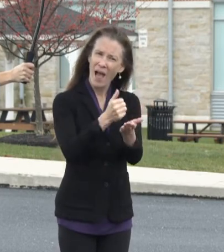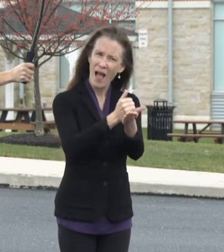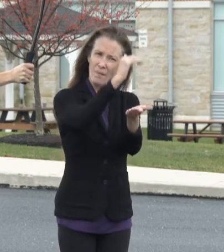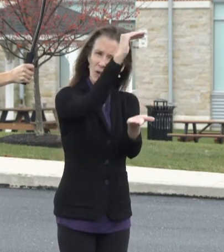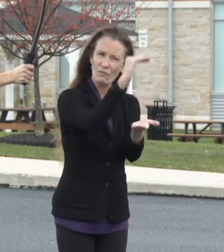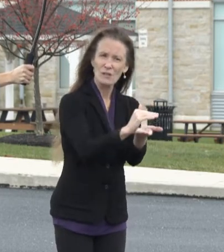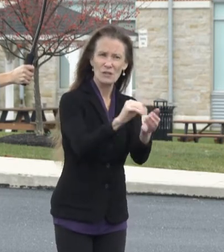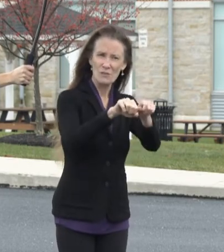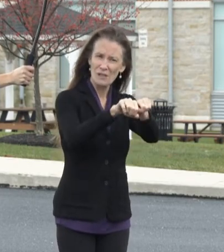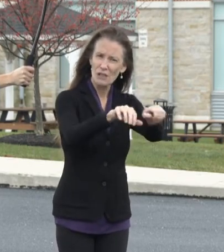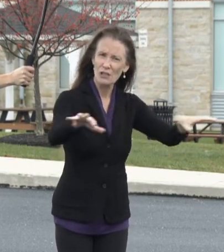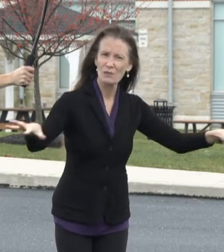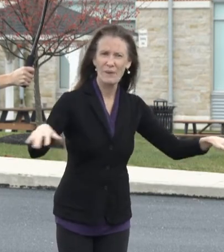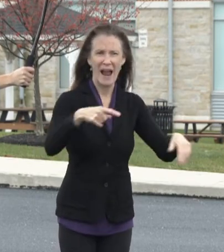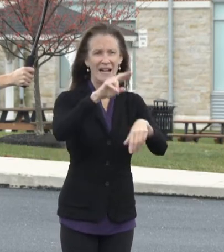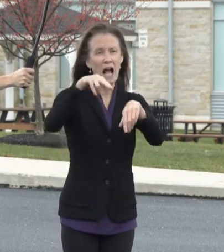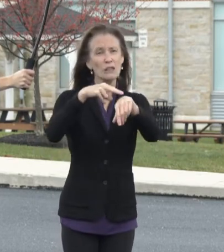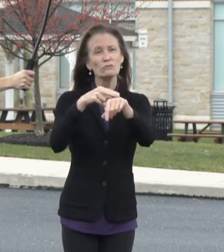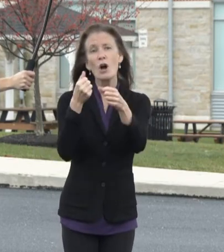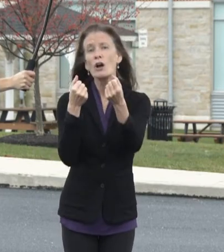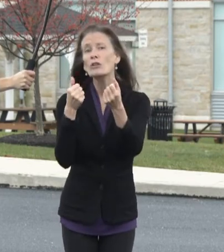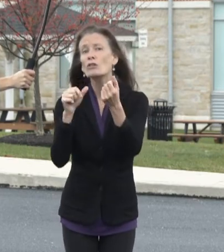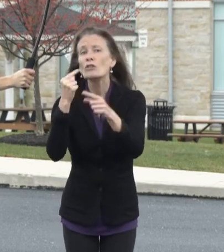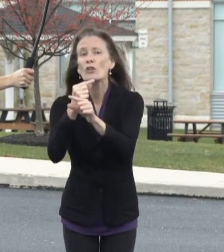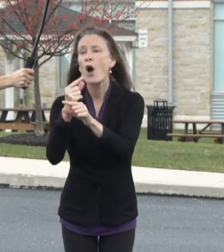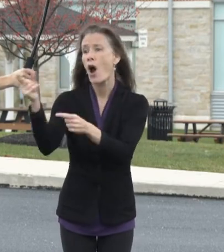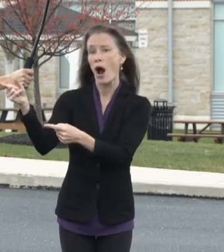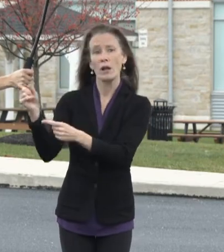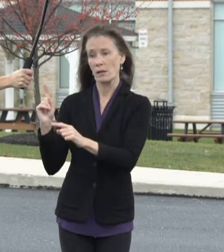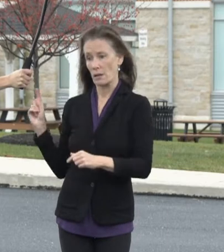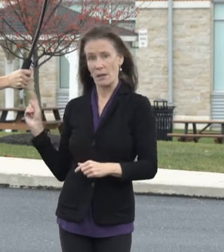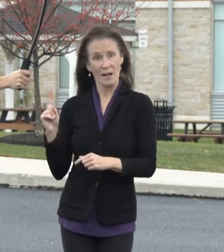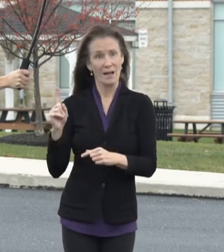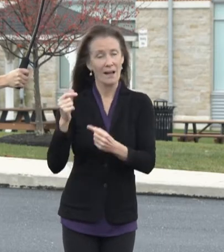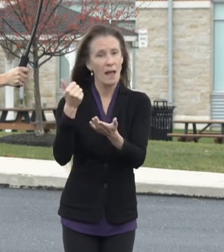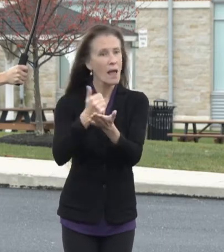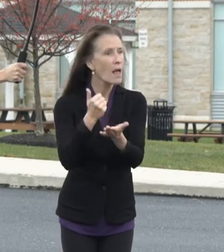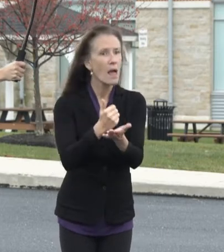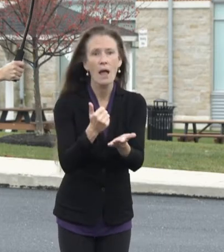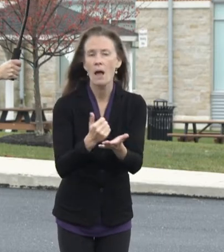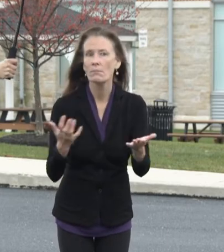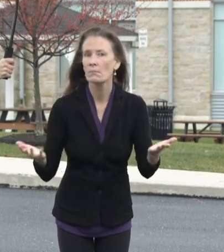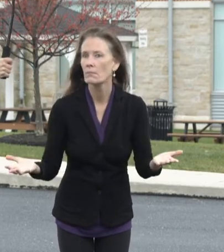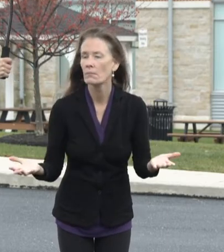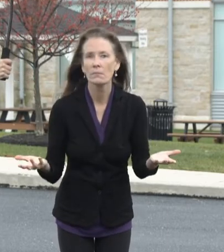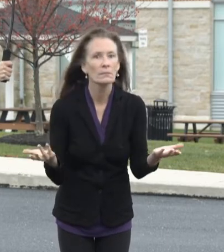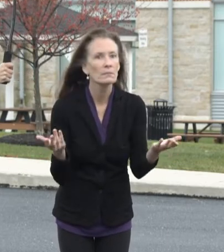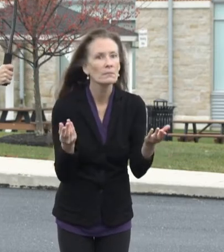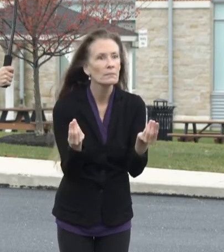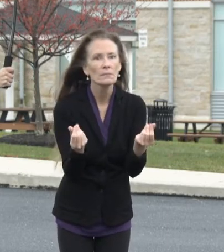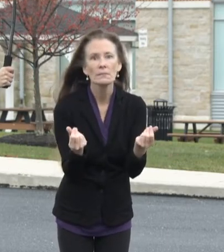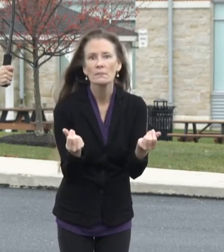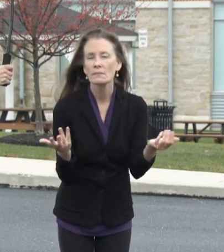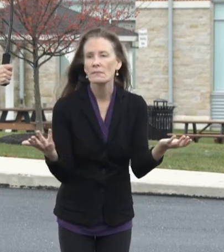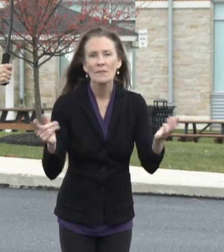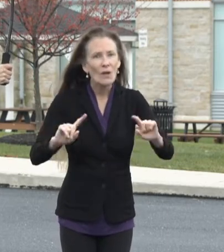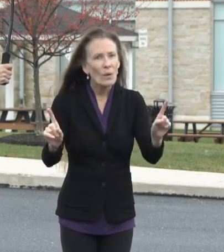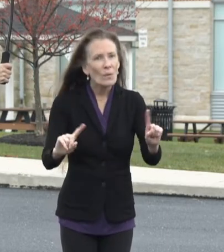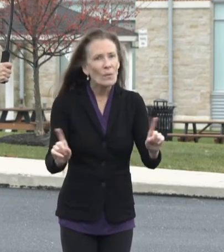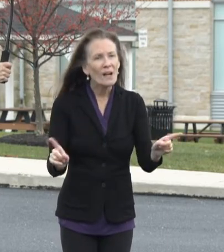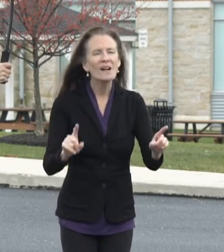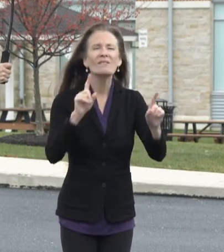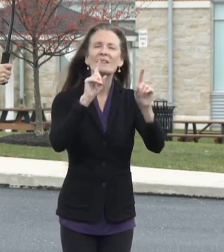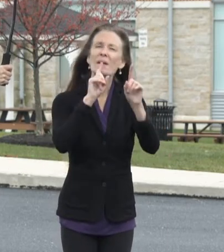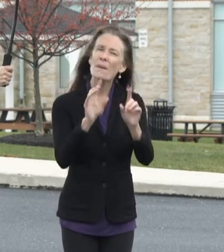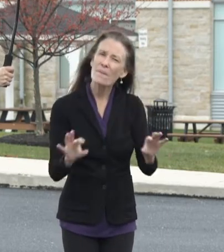Guard members supporting the COVID-19 response. The National Guard, as we've noted, has played an absolutely essential part in